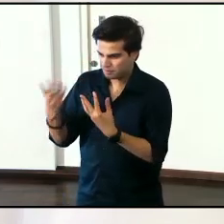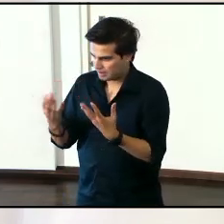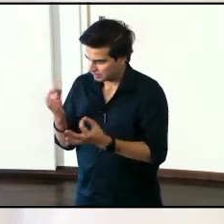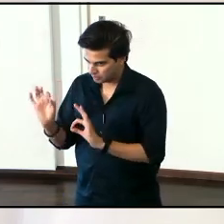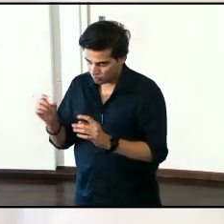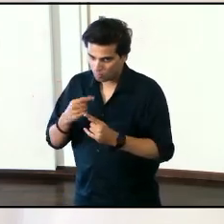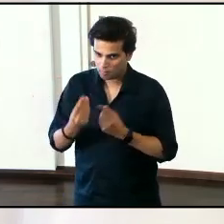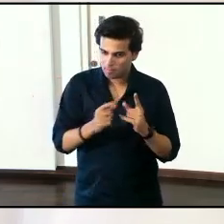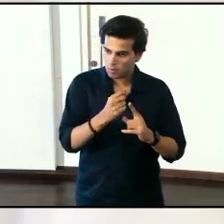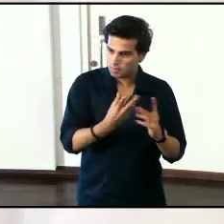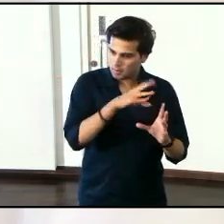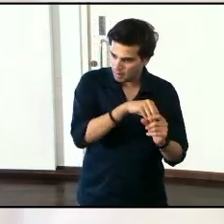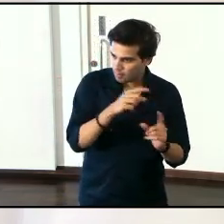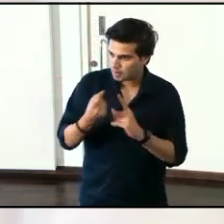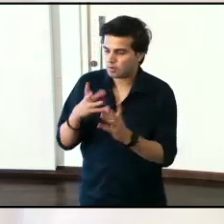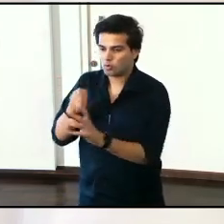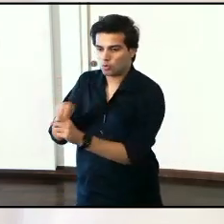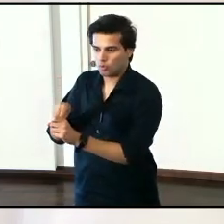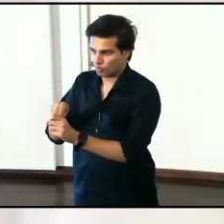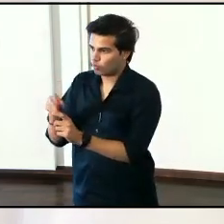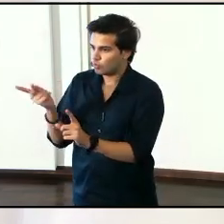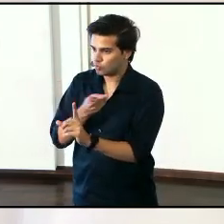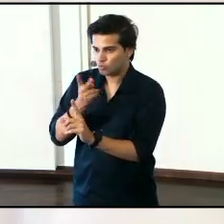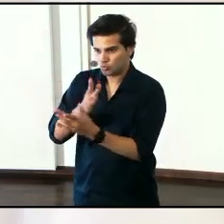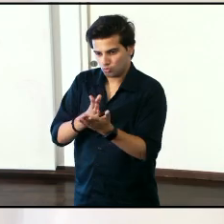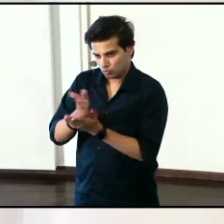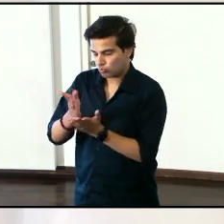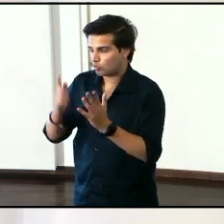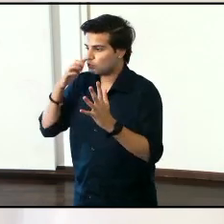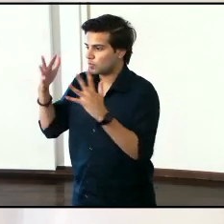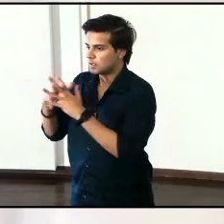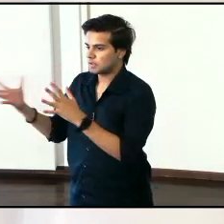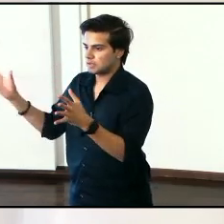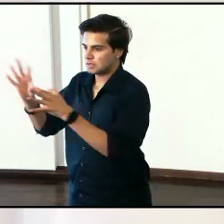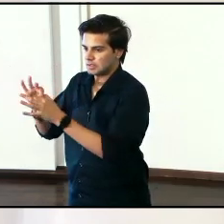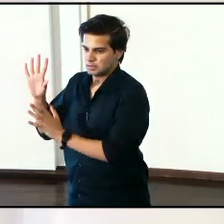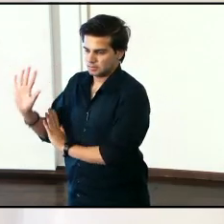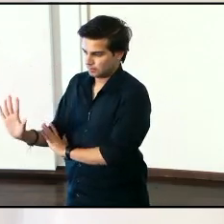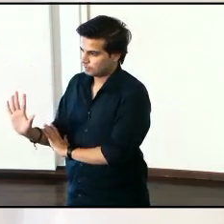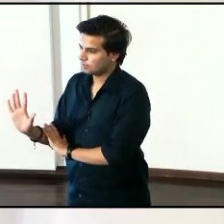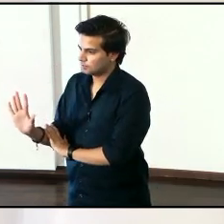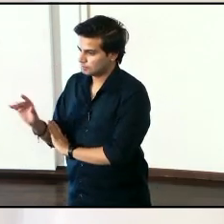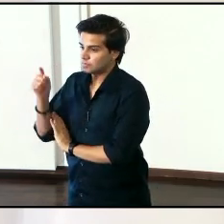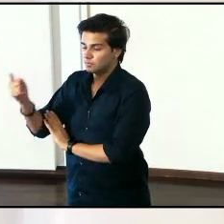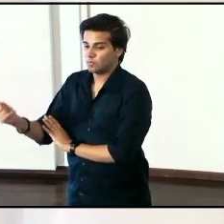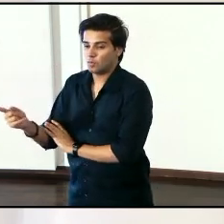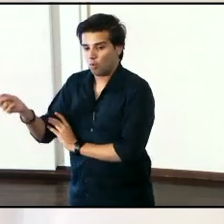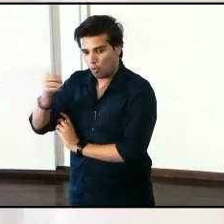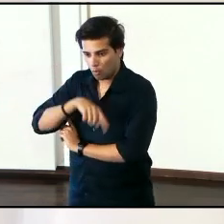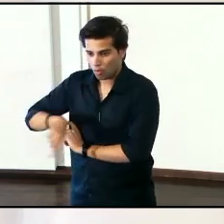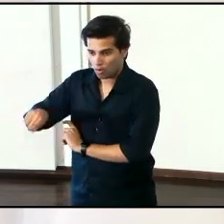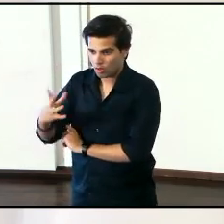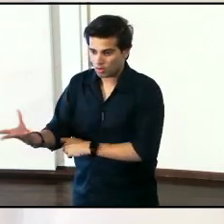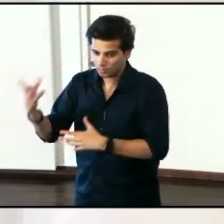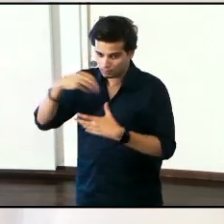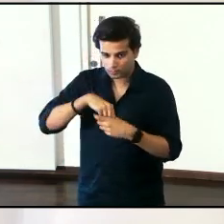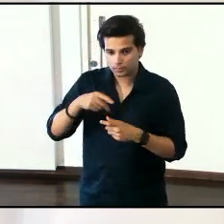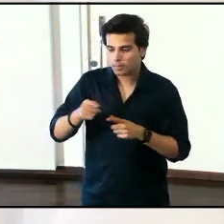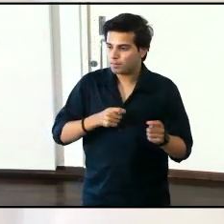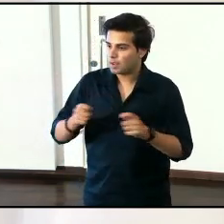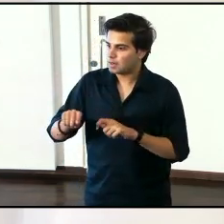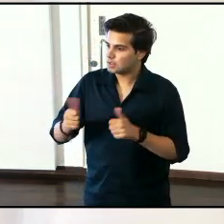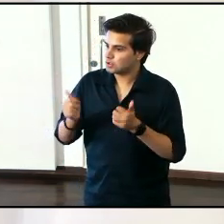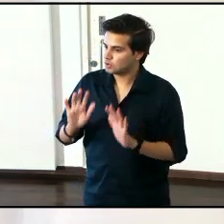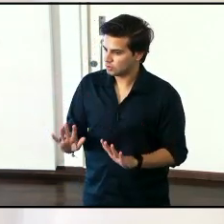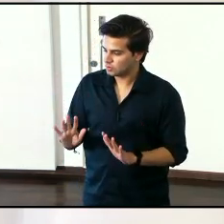affiliated political movements, the autonomous women's movements and so on and so forth. They came together and they managed in